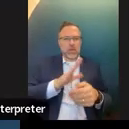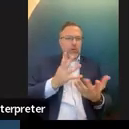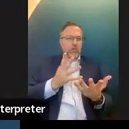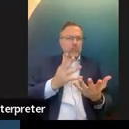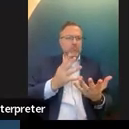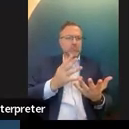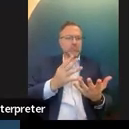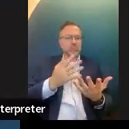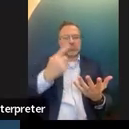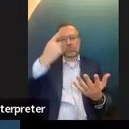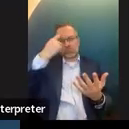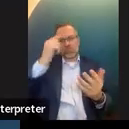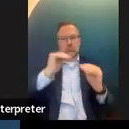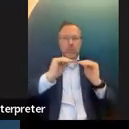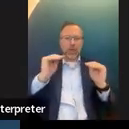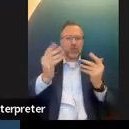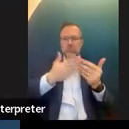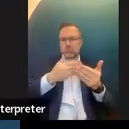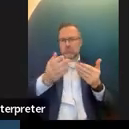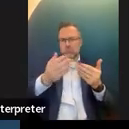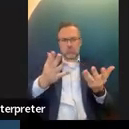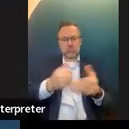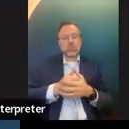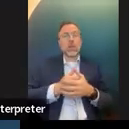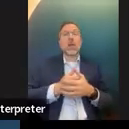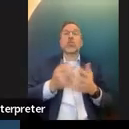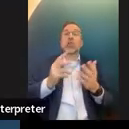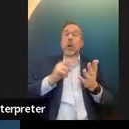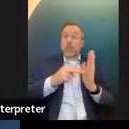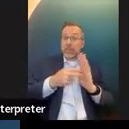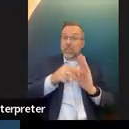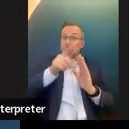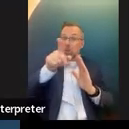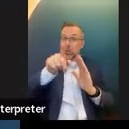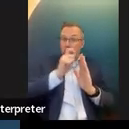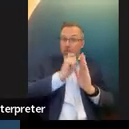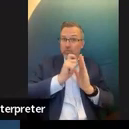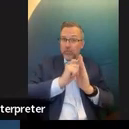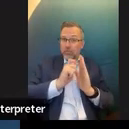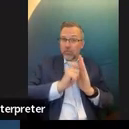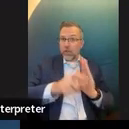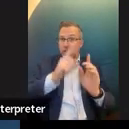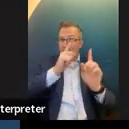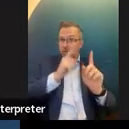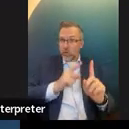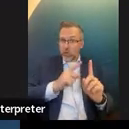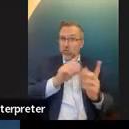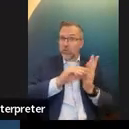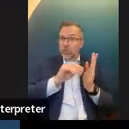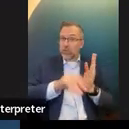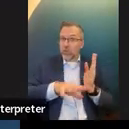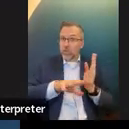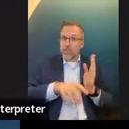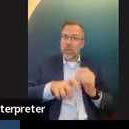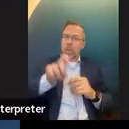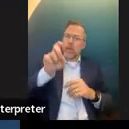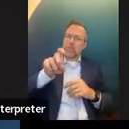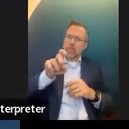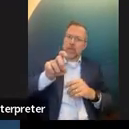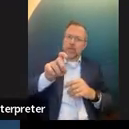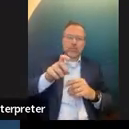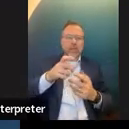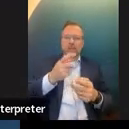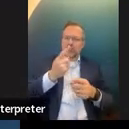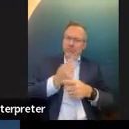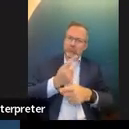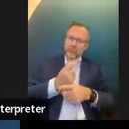this means is when you are writing your goals for your students, they need to be reasonably calculated